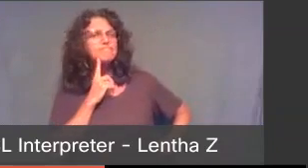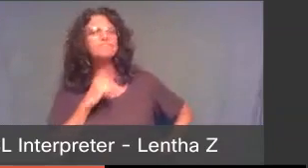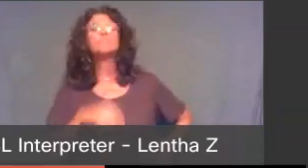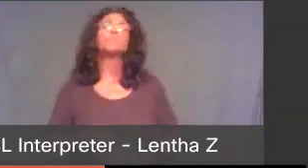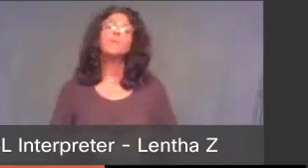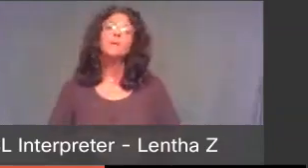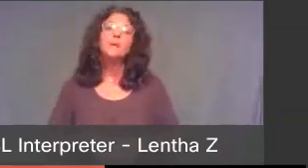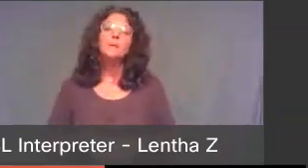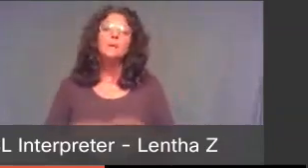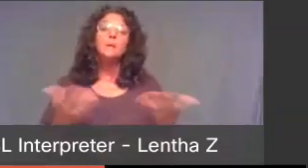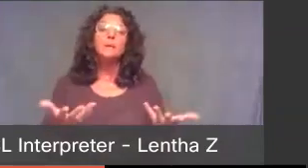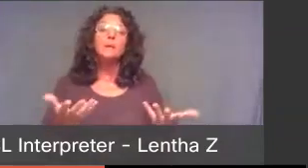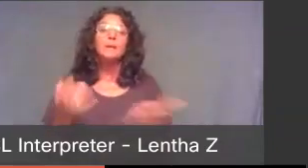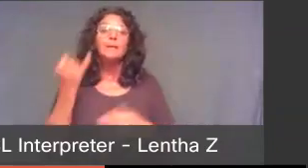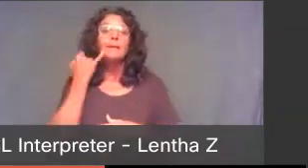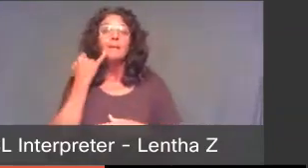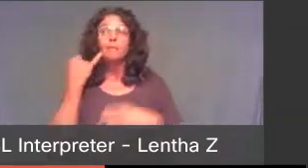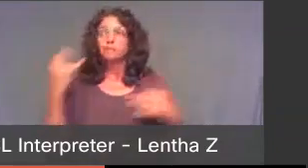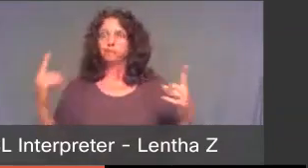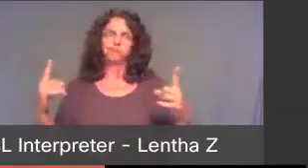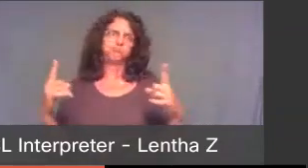More so, and when we collide with someone,